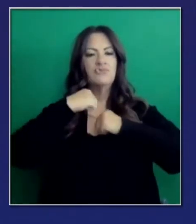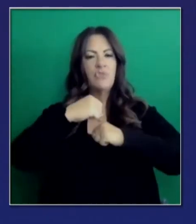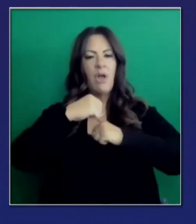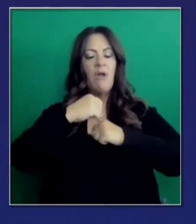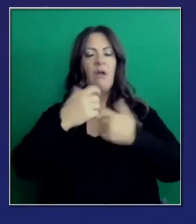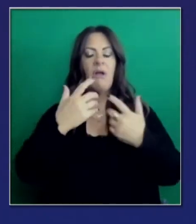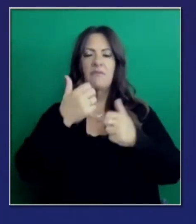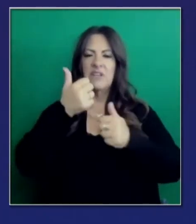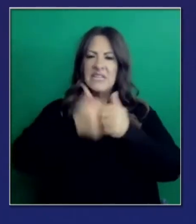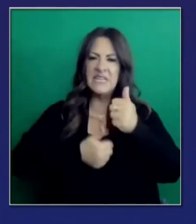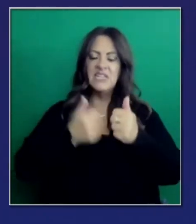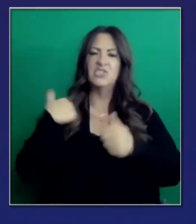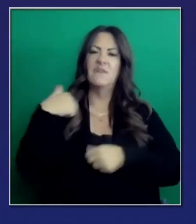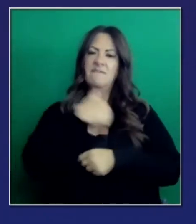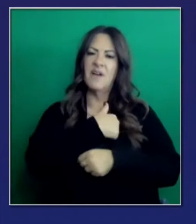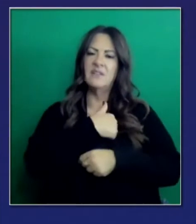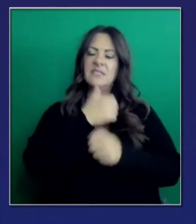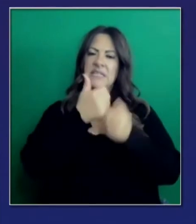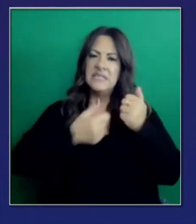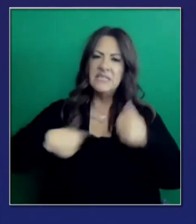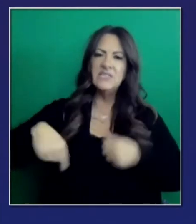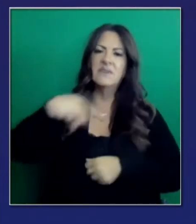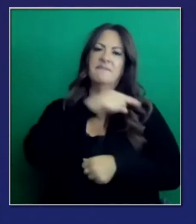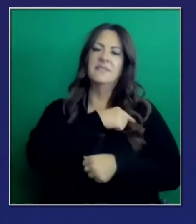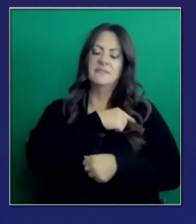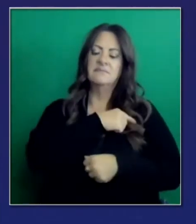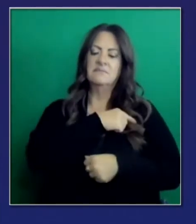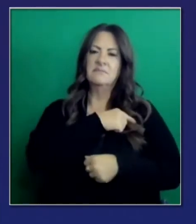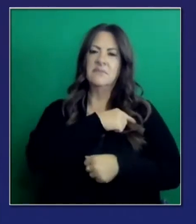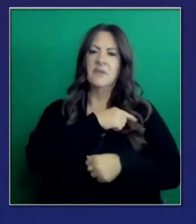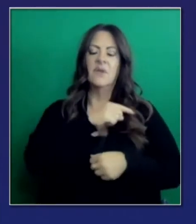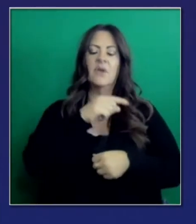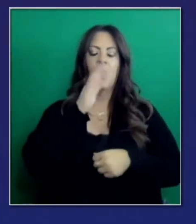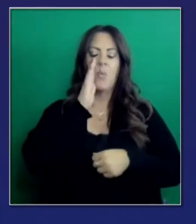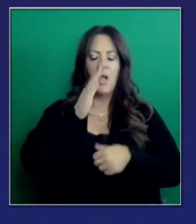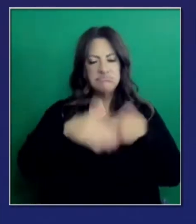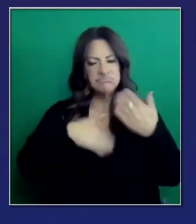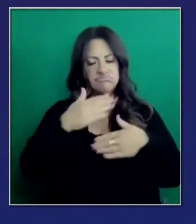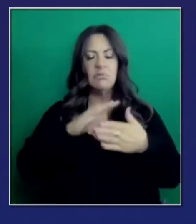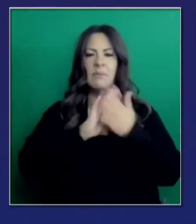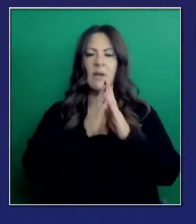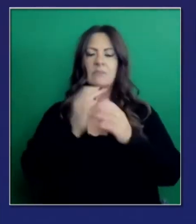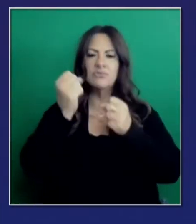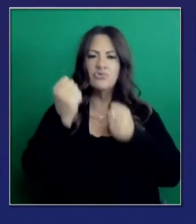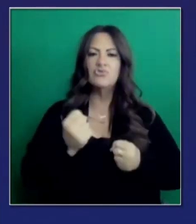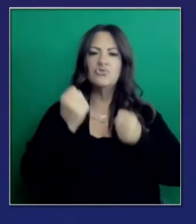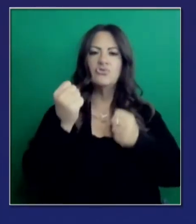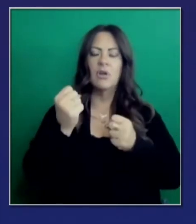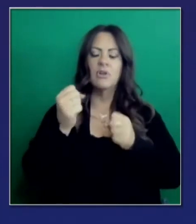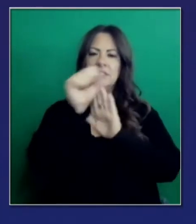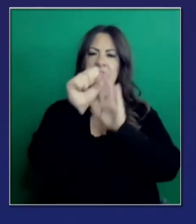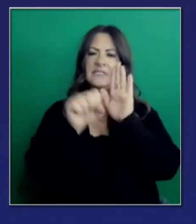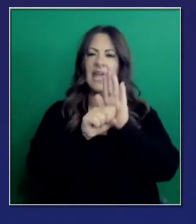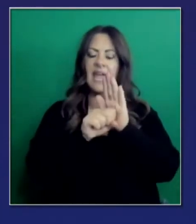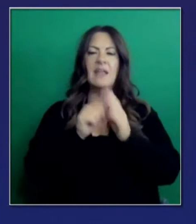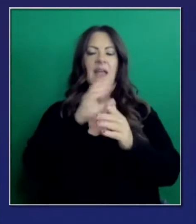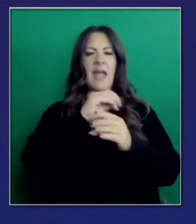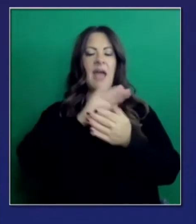us, and ultimately will reside in the state and the nation, and more broadly, the world post-pandemic. So we